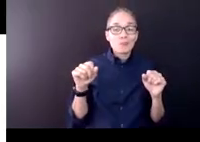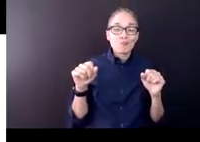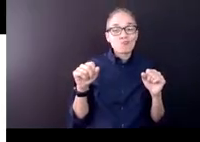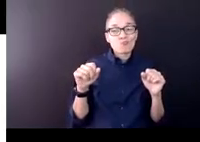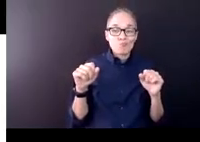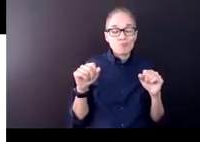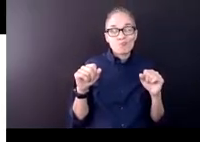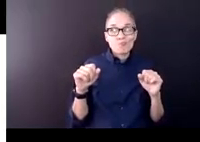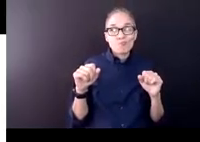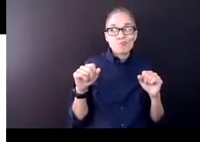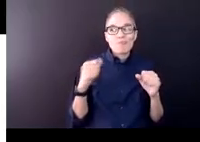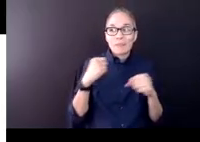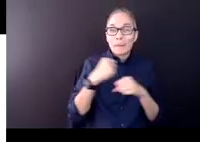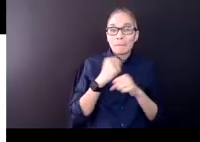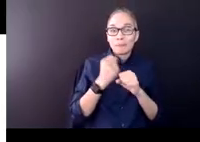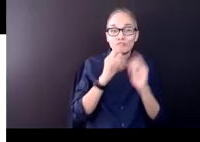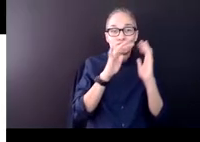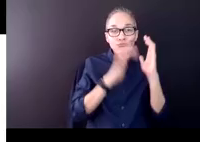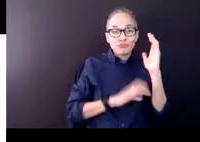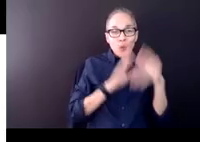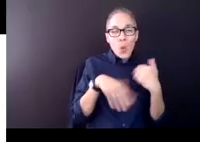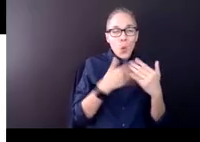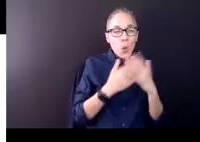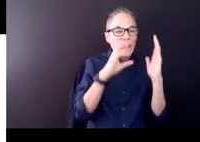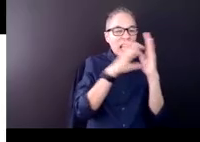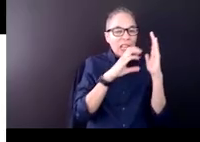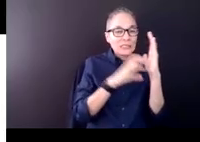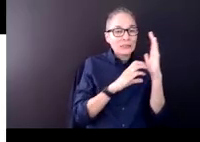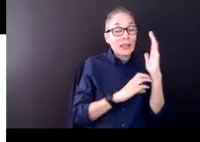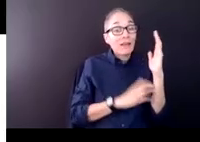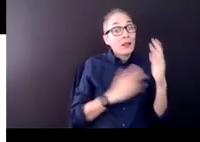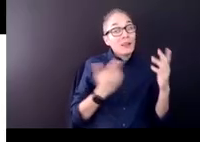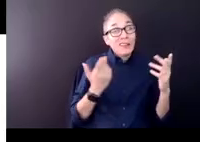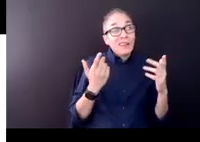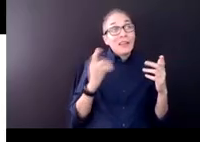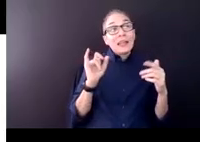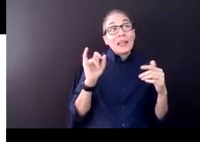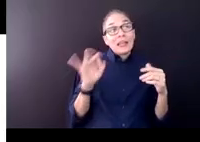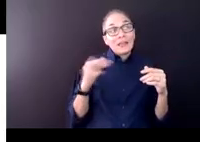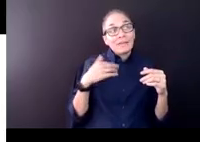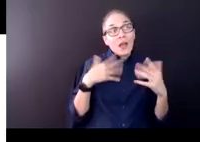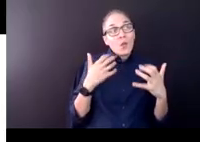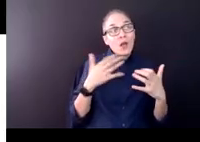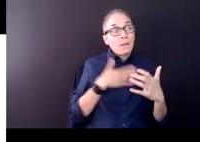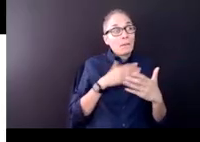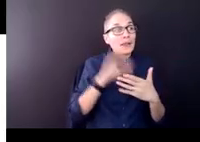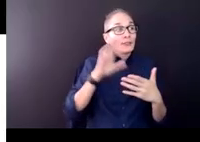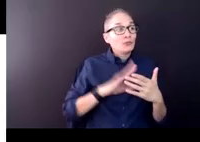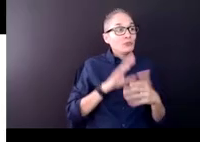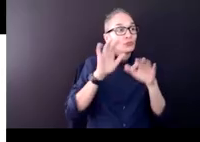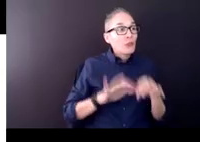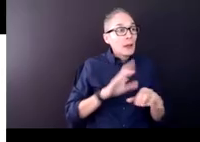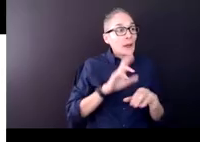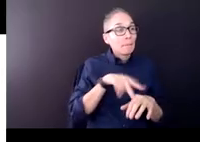um, a whole essay. But depending on the type of essay, I mean, if I want students to write a personal essay or